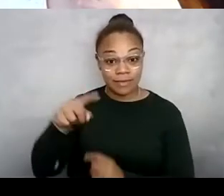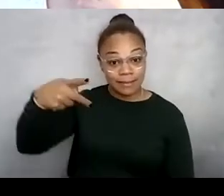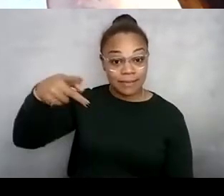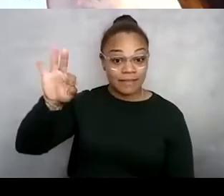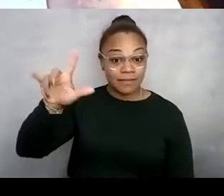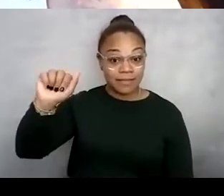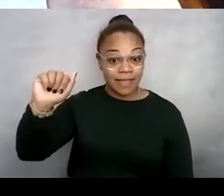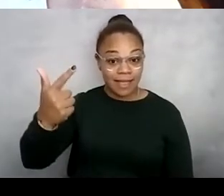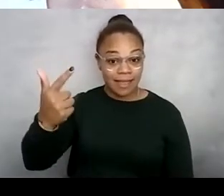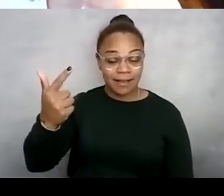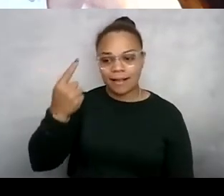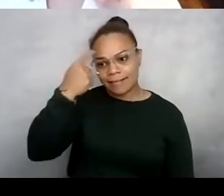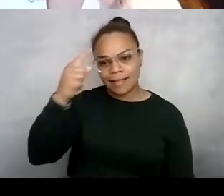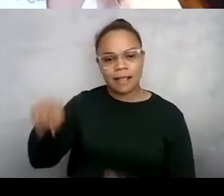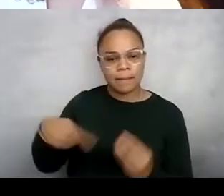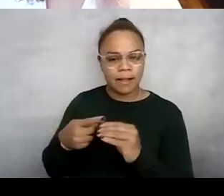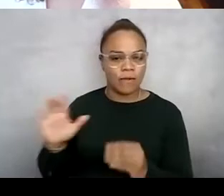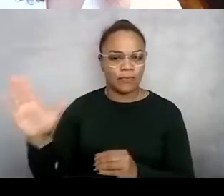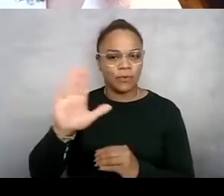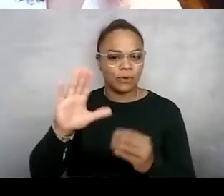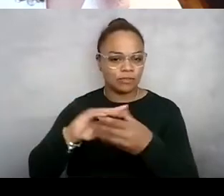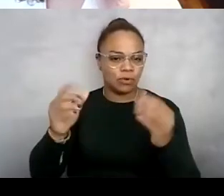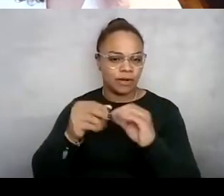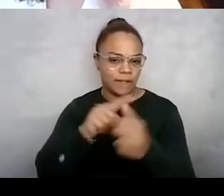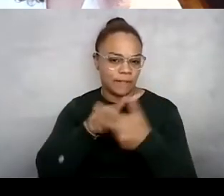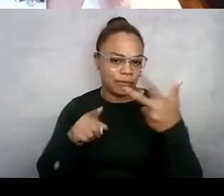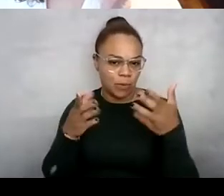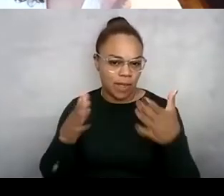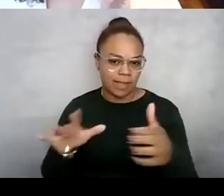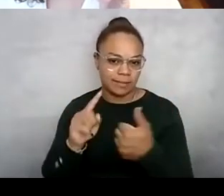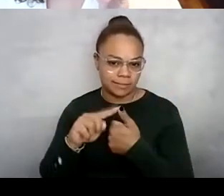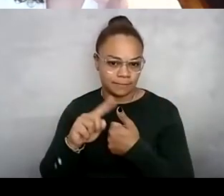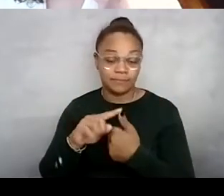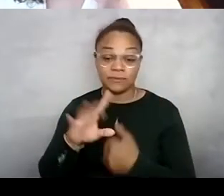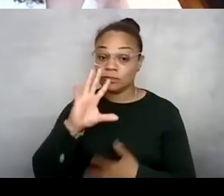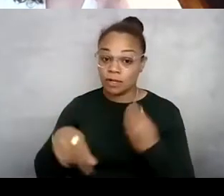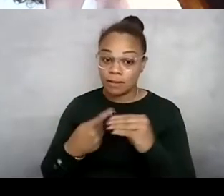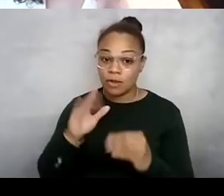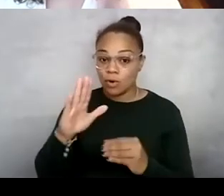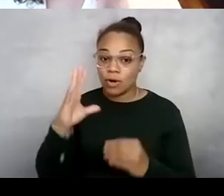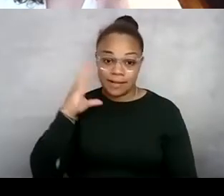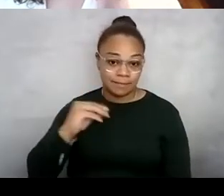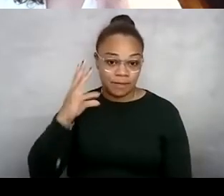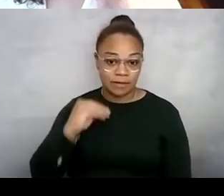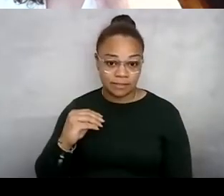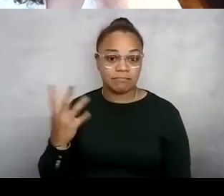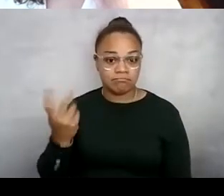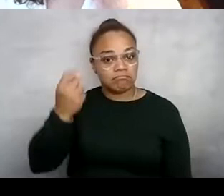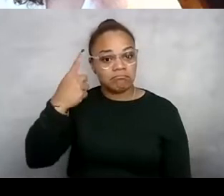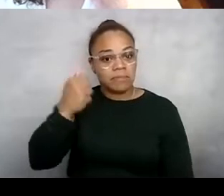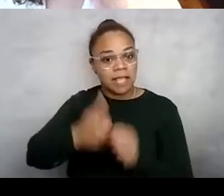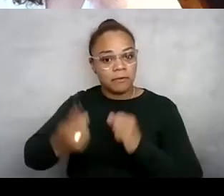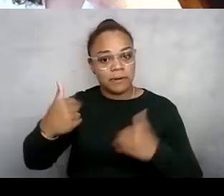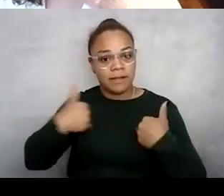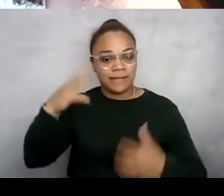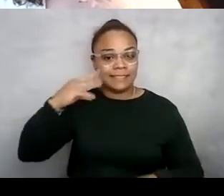ways. The one is to talk about your experience, because everyone has experiences that deserve